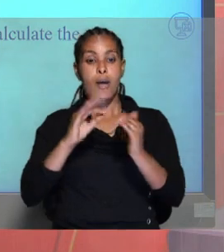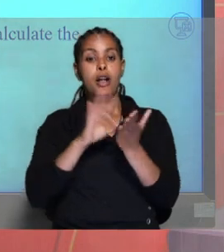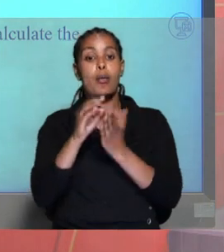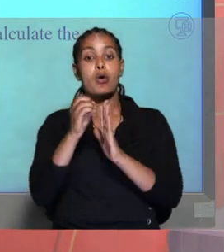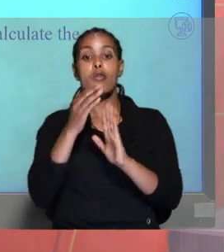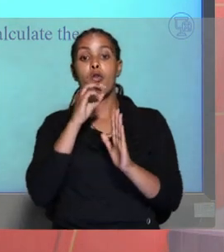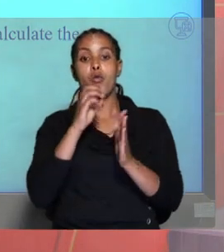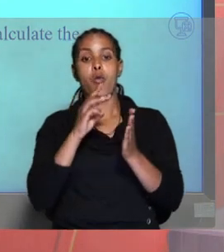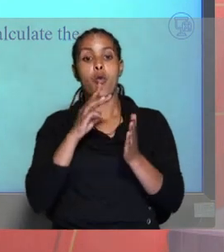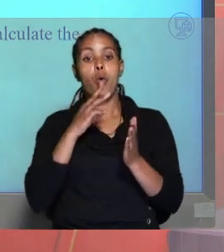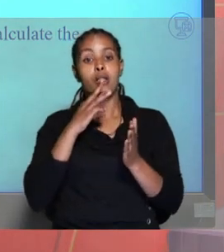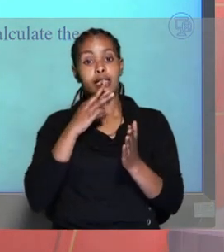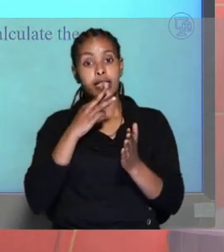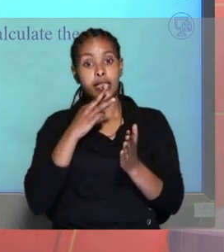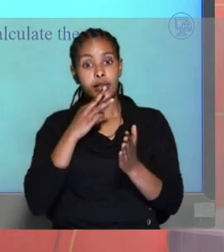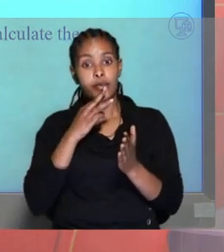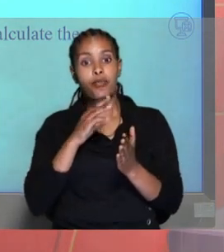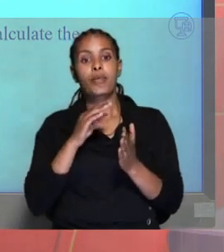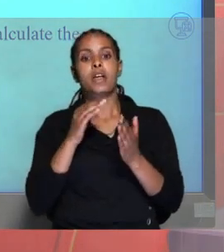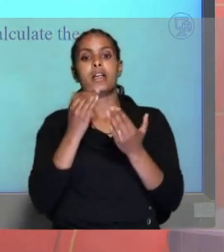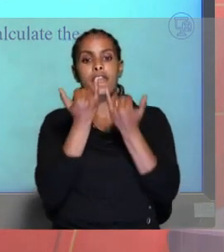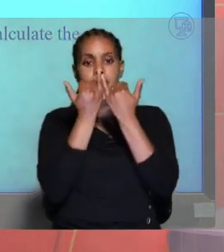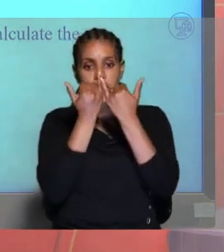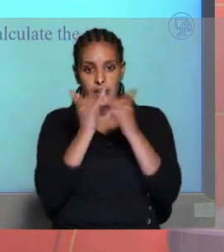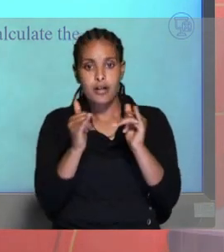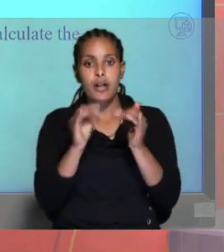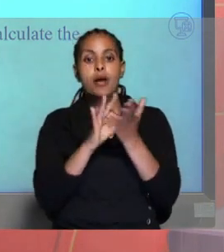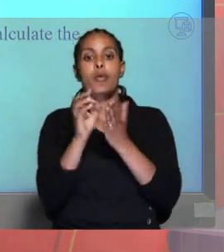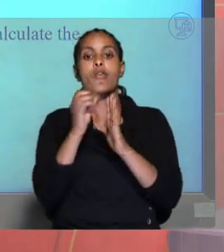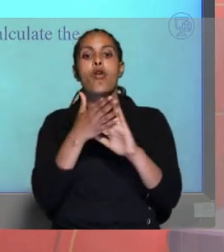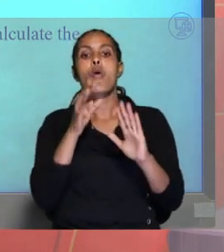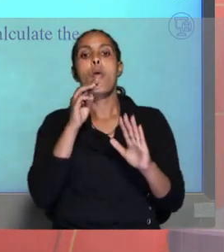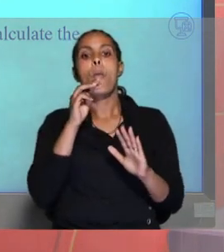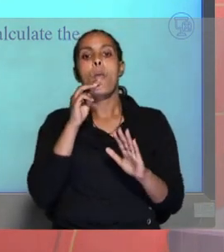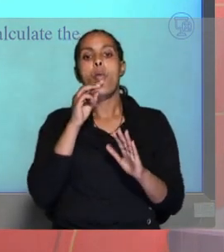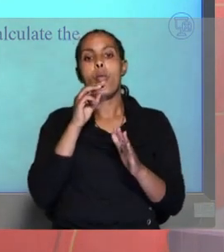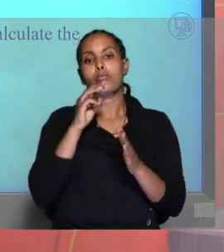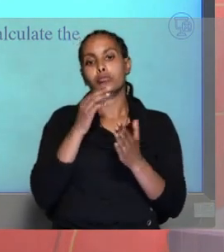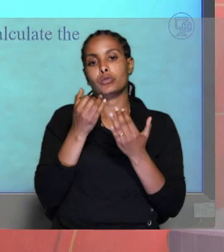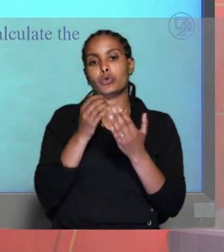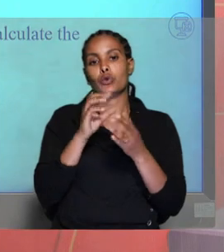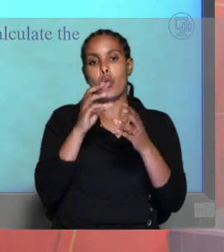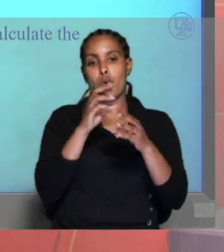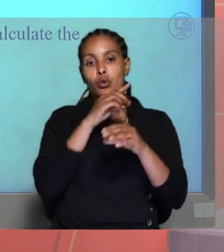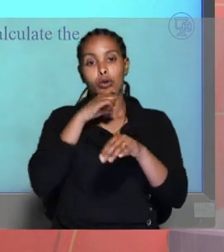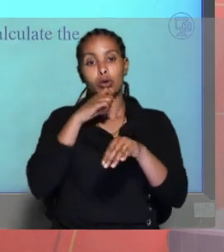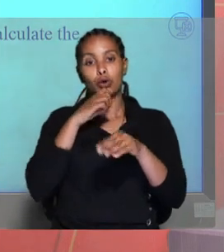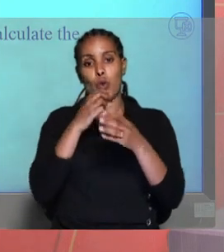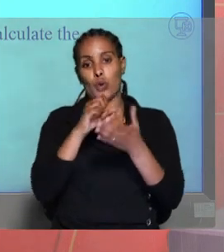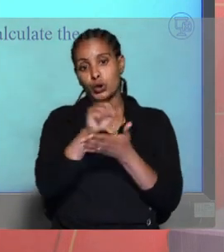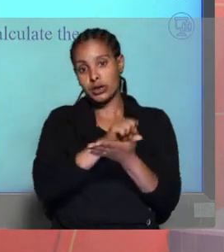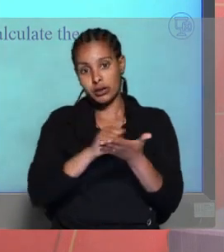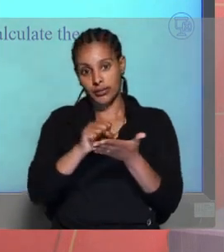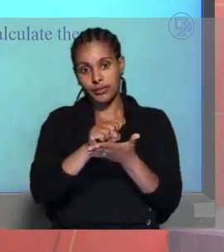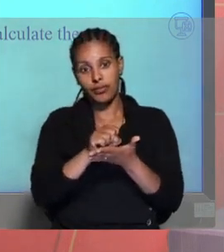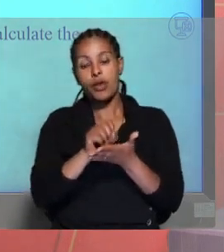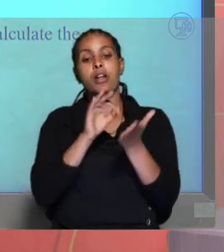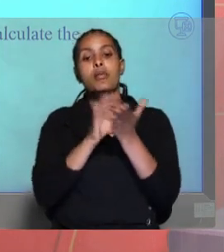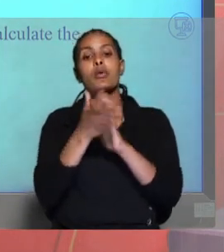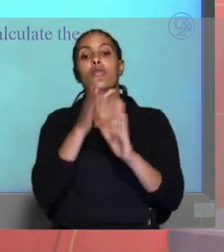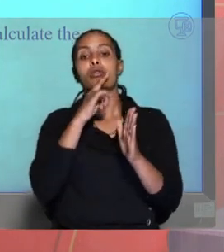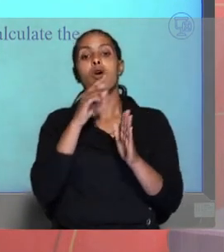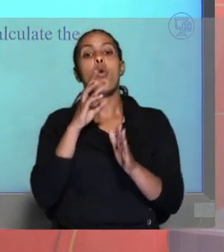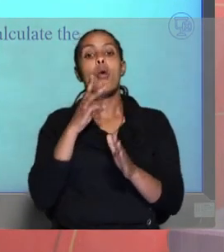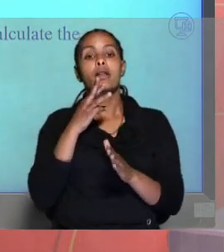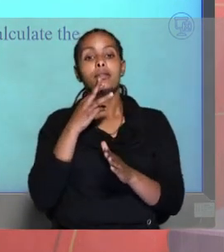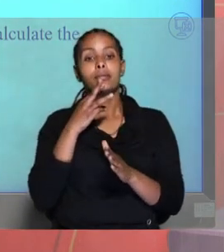number of mole of water. Number of mole of water divided by number of mole of solution. Number of mole of solution. Number of mole